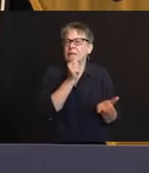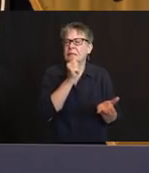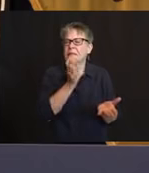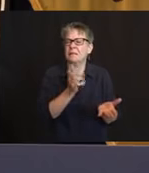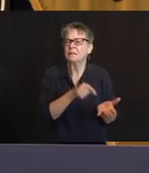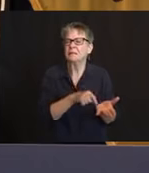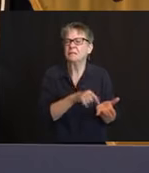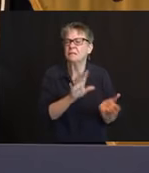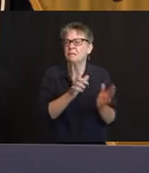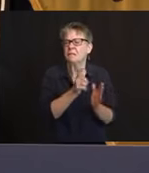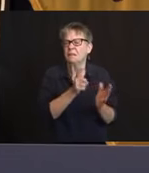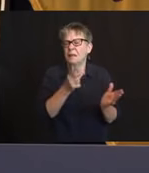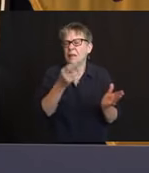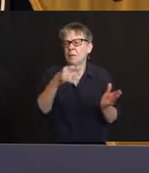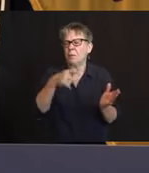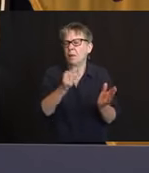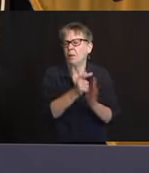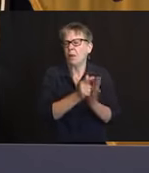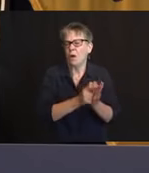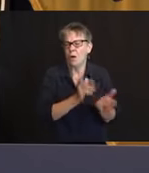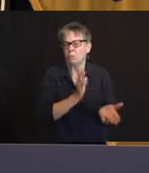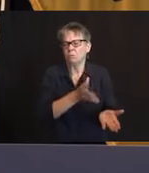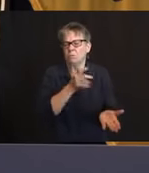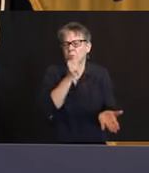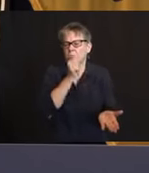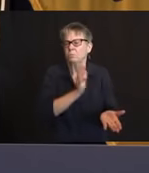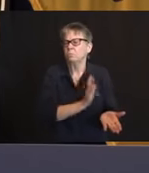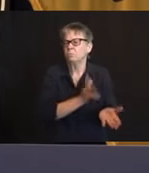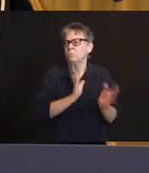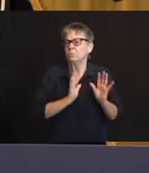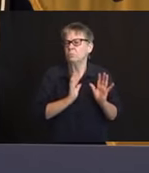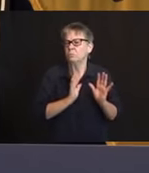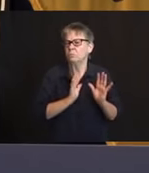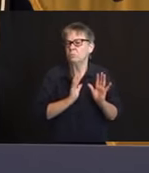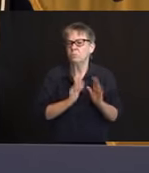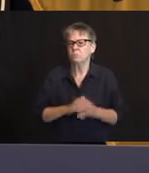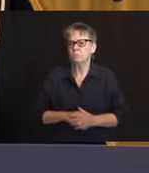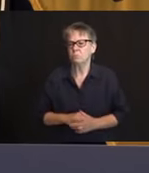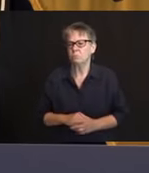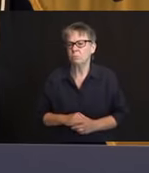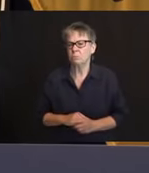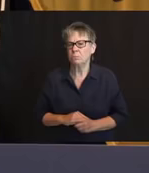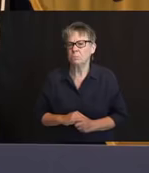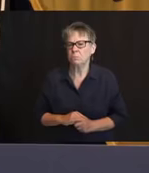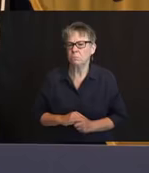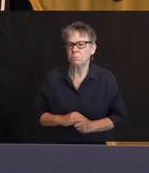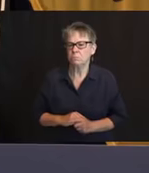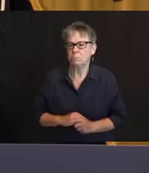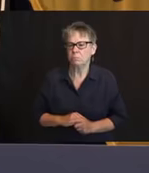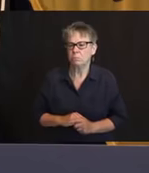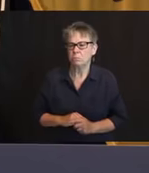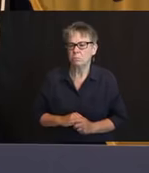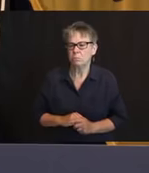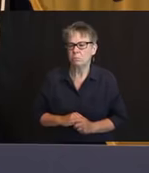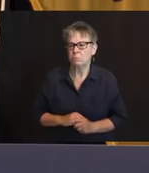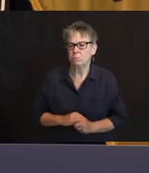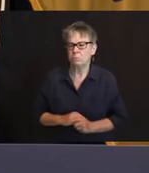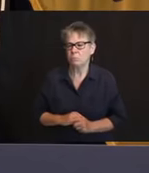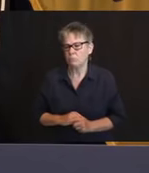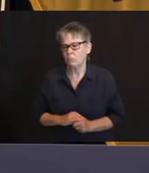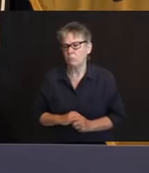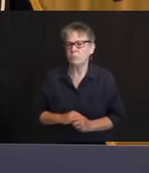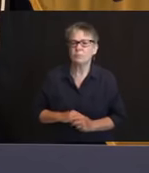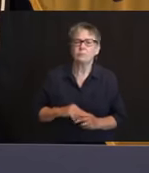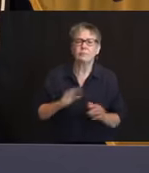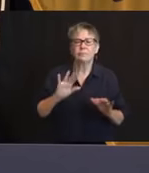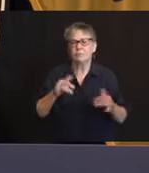it's going to be the ones that matter the most, I think, and Judy should come in here because at the end of the day, my opinion matters, but I don't do